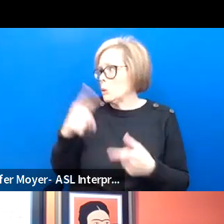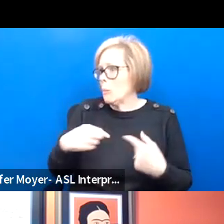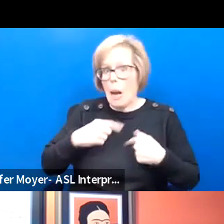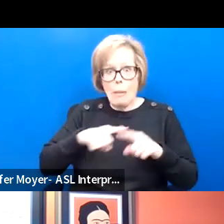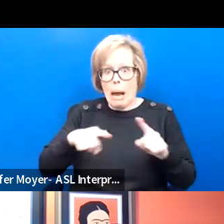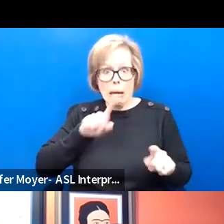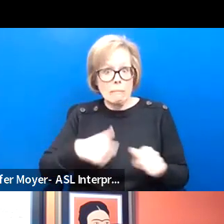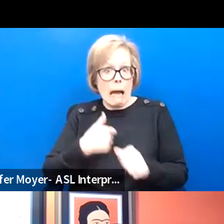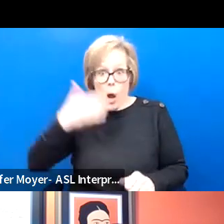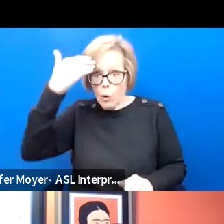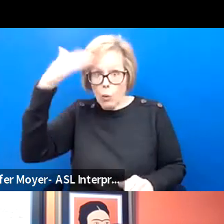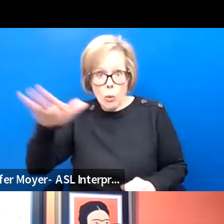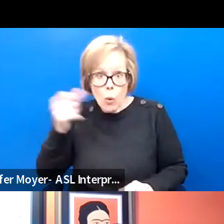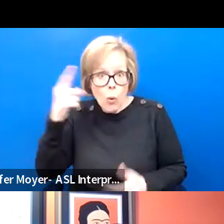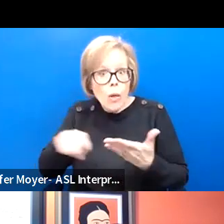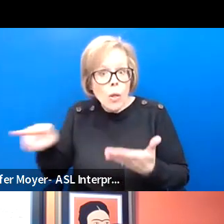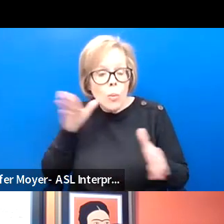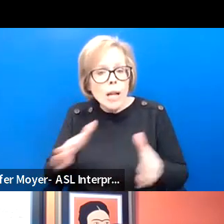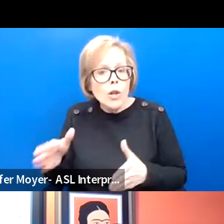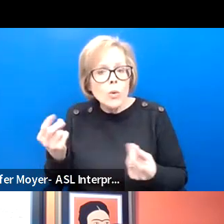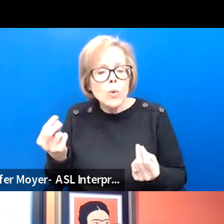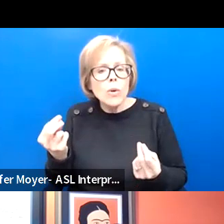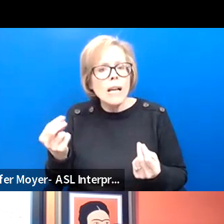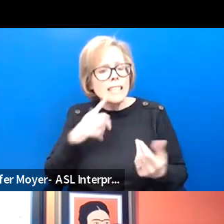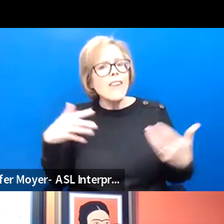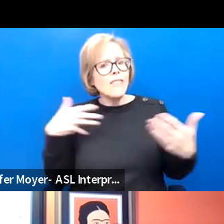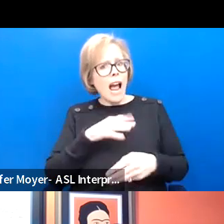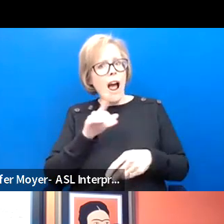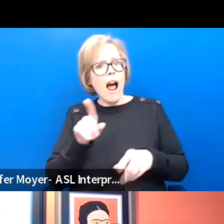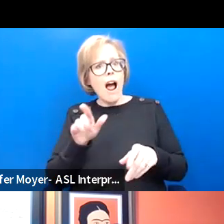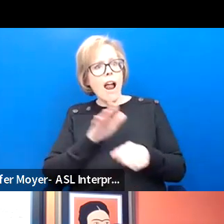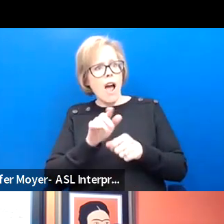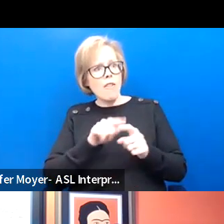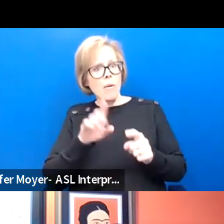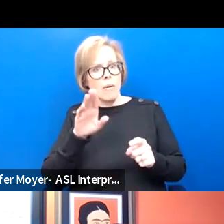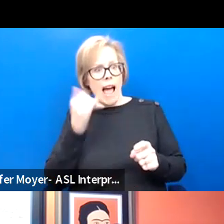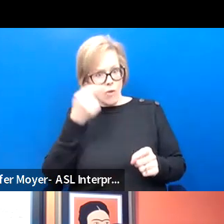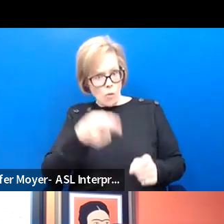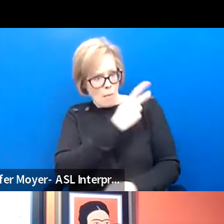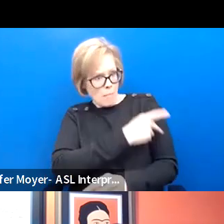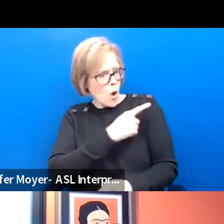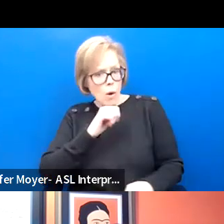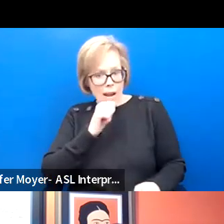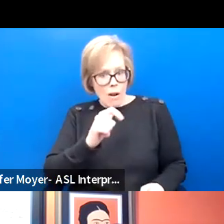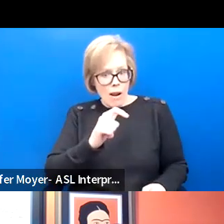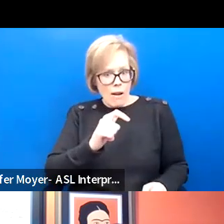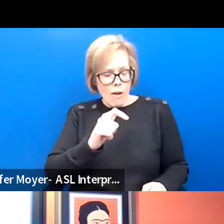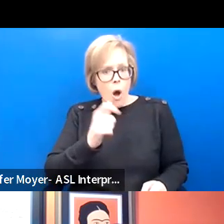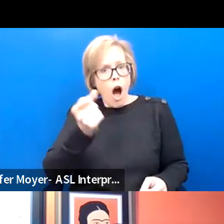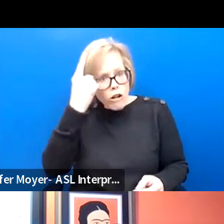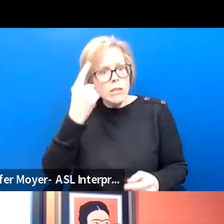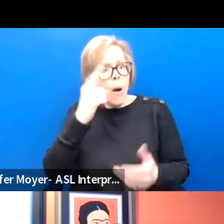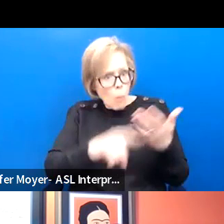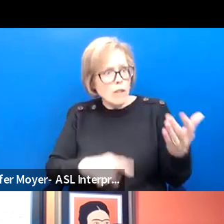going to do. I mean, it's frightening enough being a patient that understands what's happening, but not to understand, or maybe